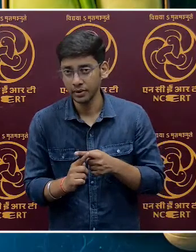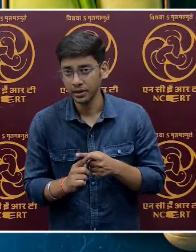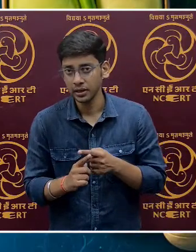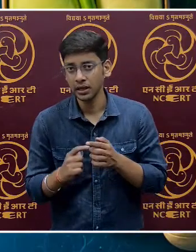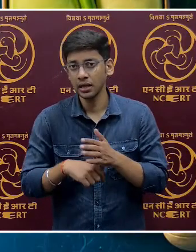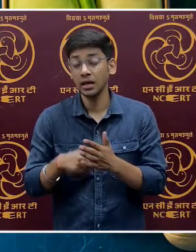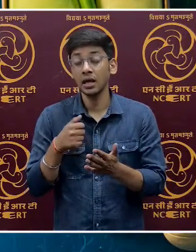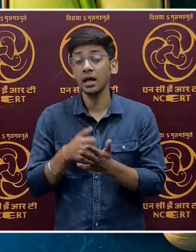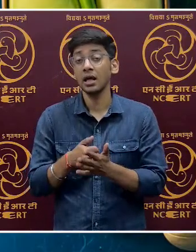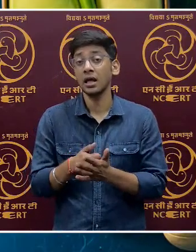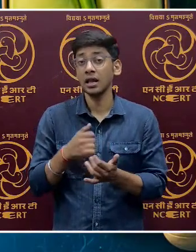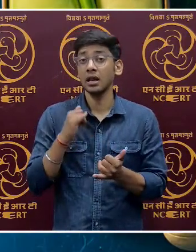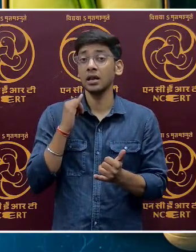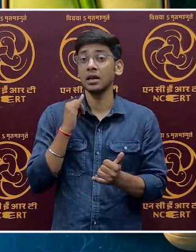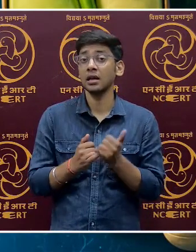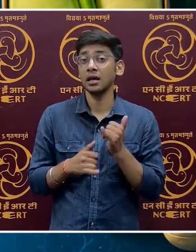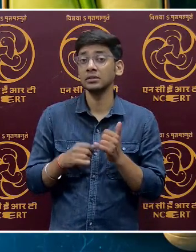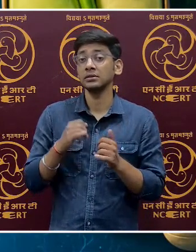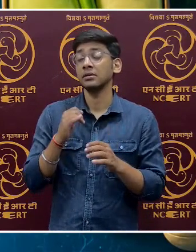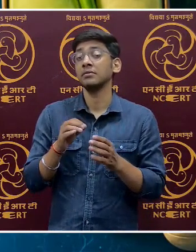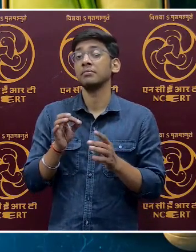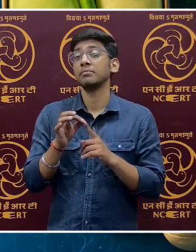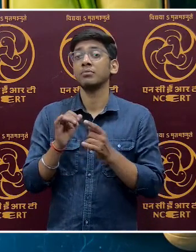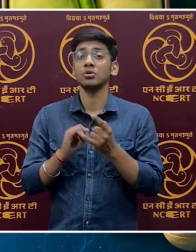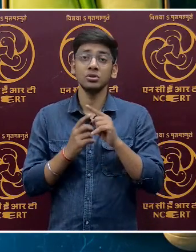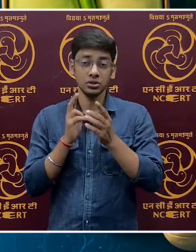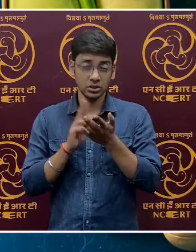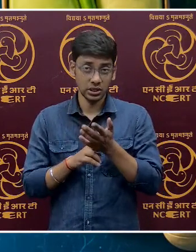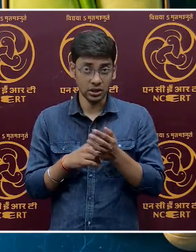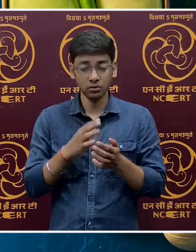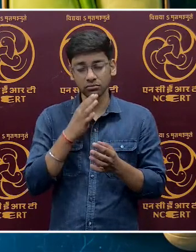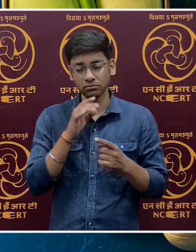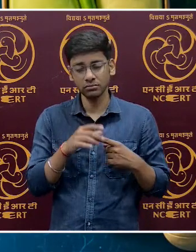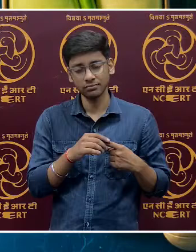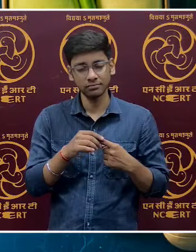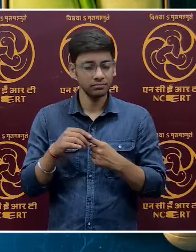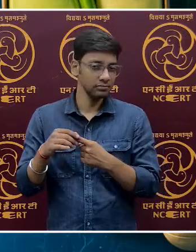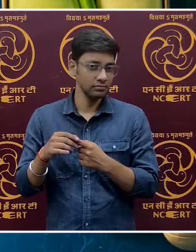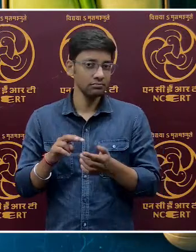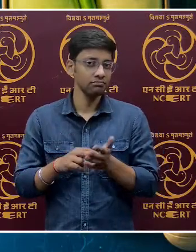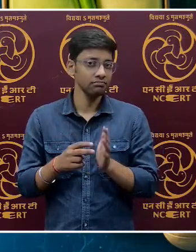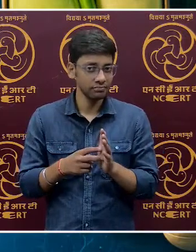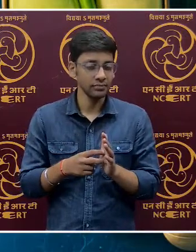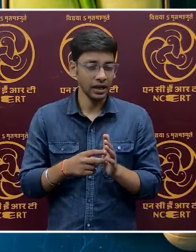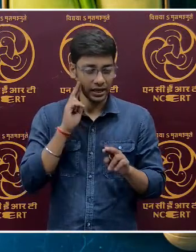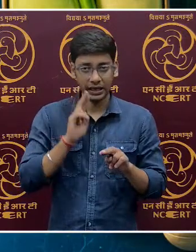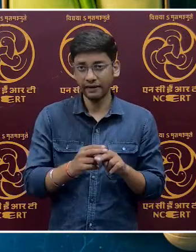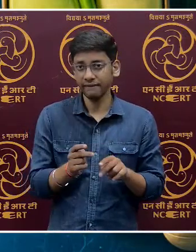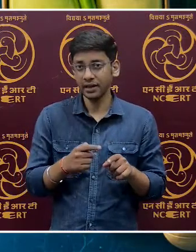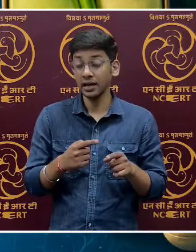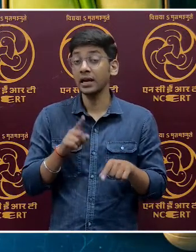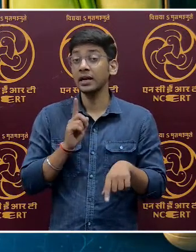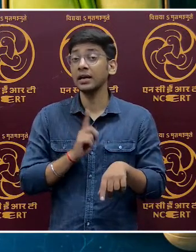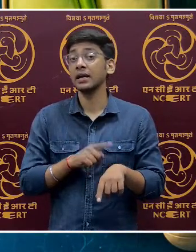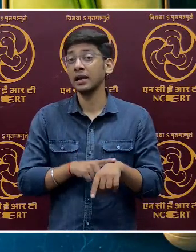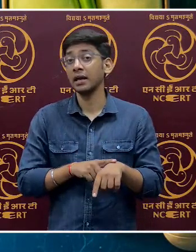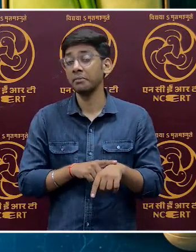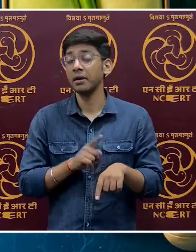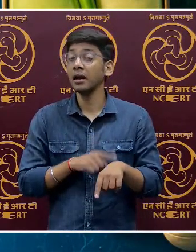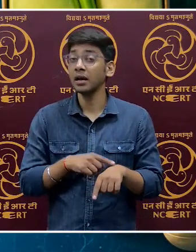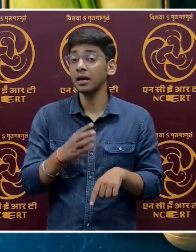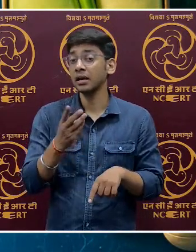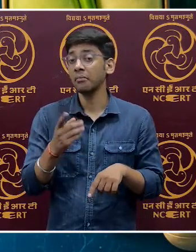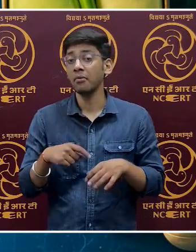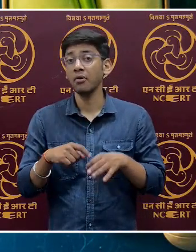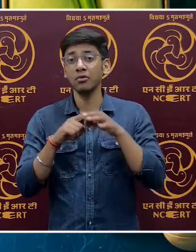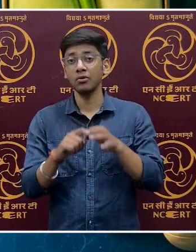end, you will be in a position to get something special, that is even the timing, even the number of